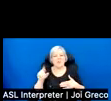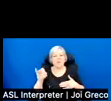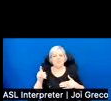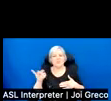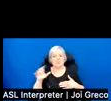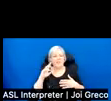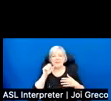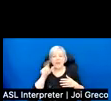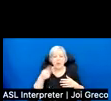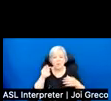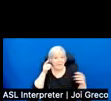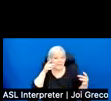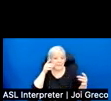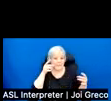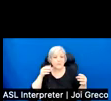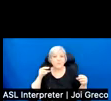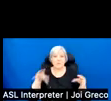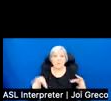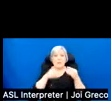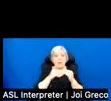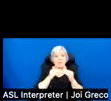lights. Having said that, it's